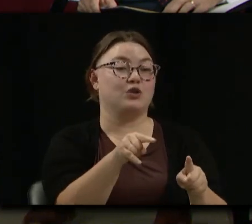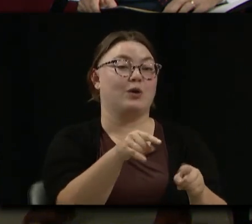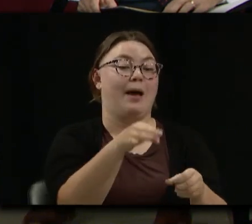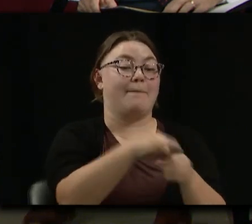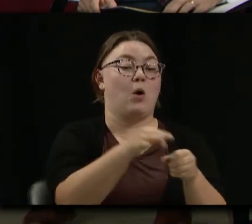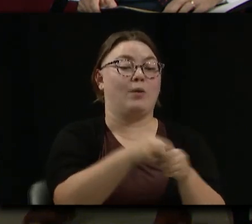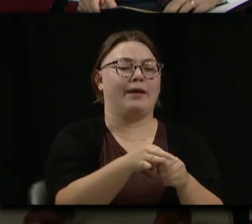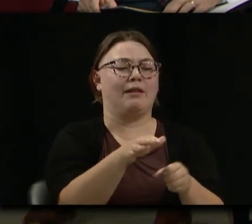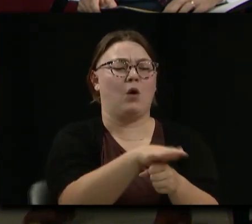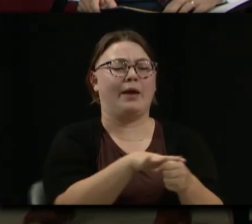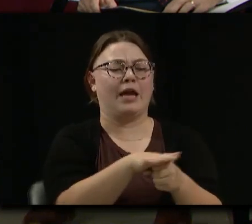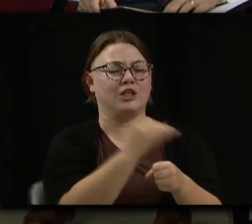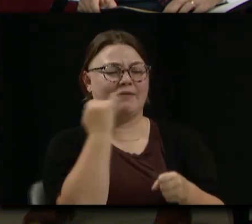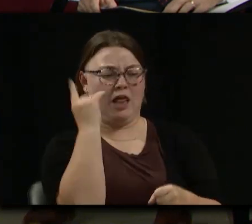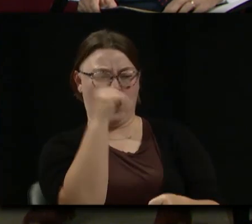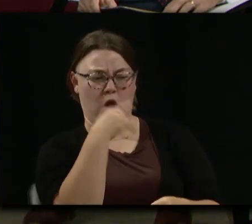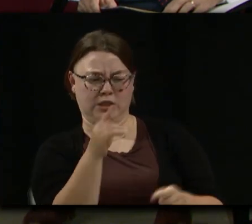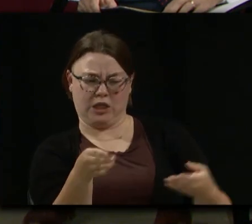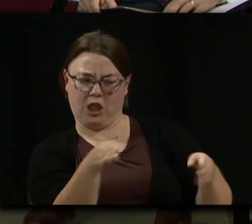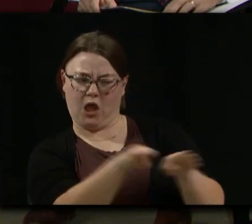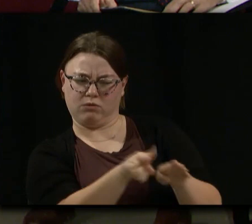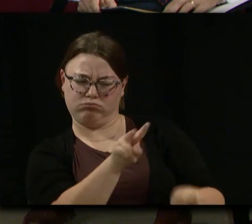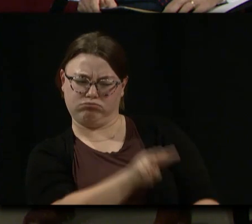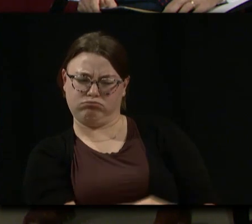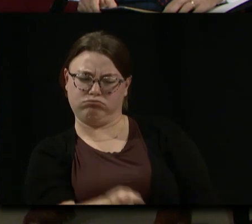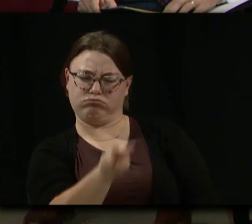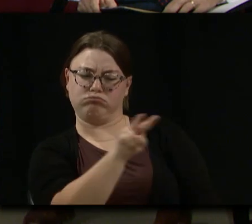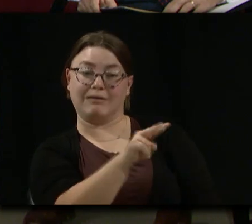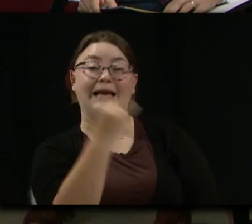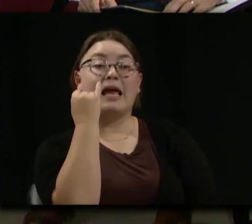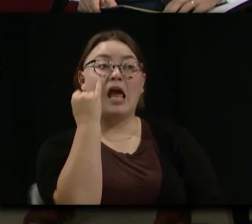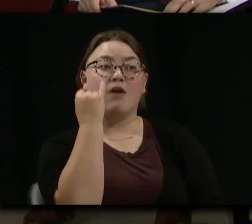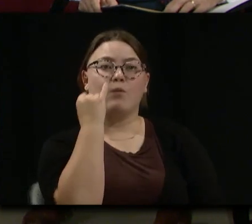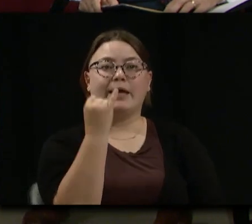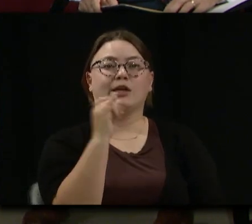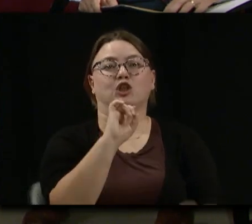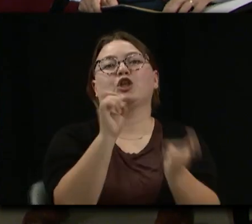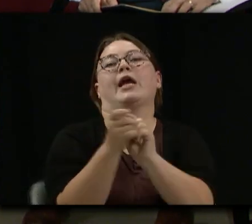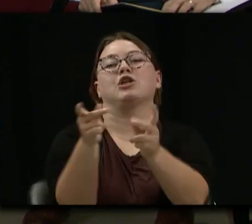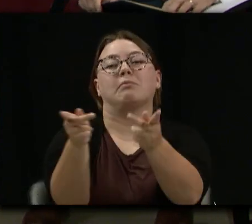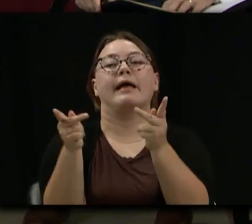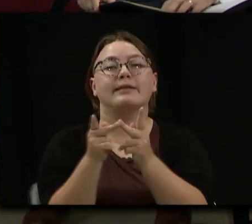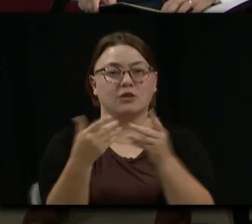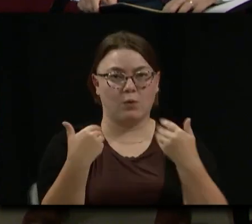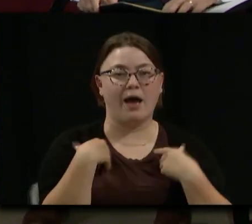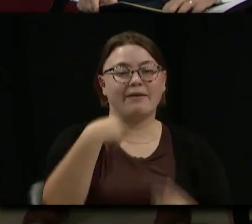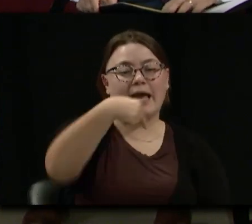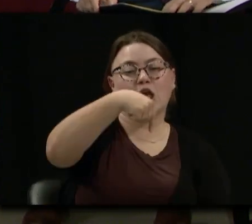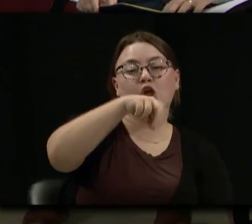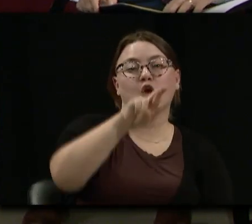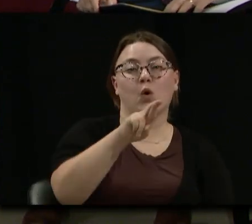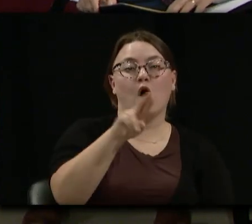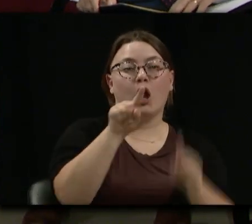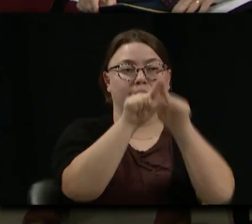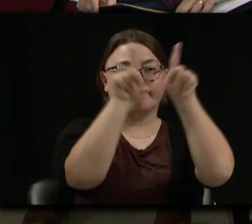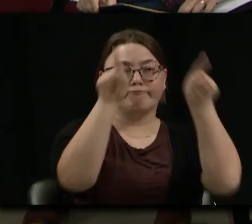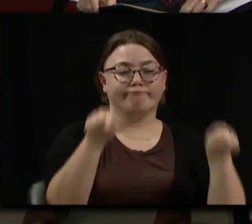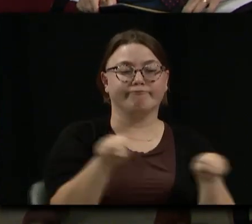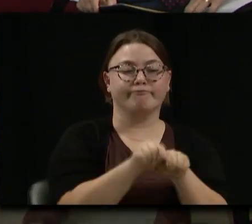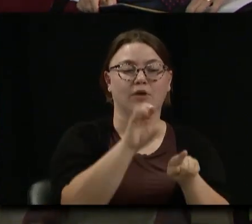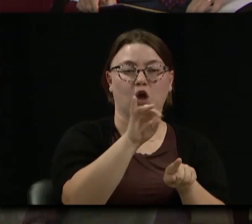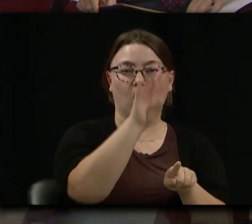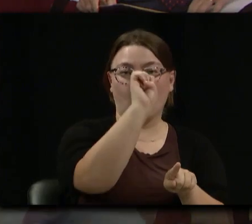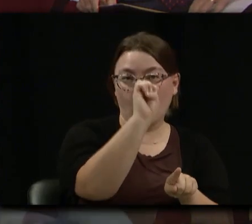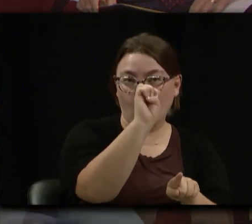closed, if we did switch them, there'll be a QR code, and you just scan that with your phone, put in your name, and it'll give you